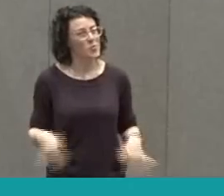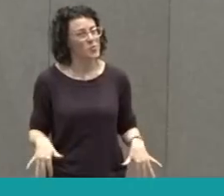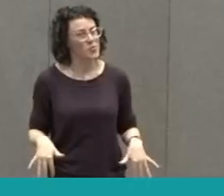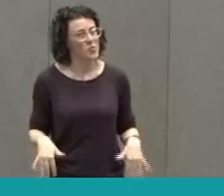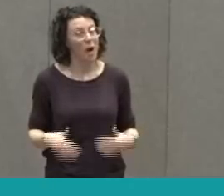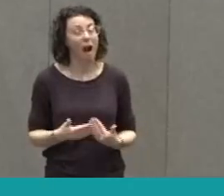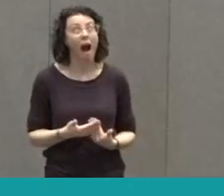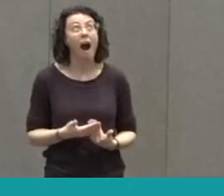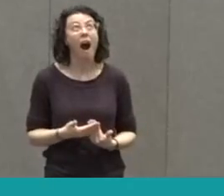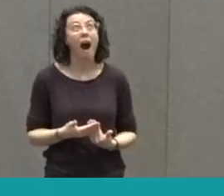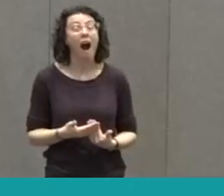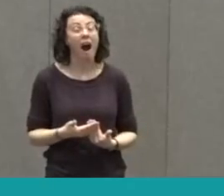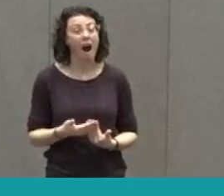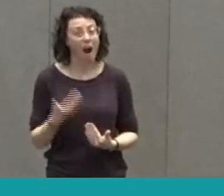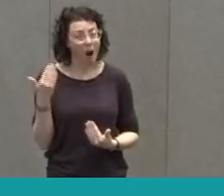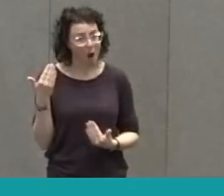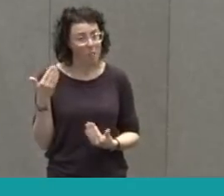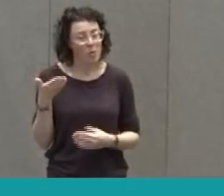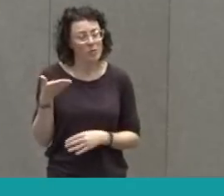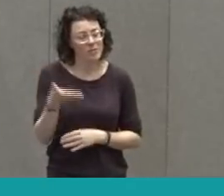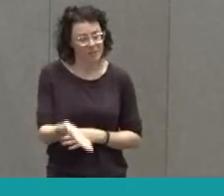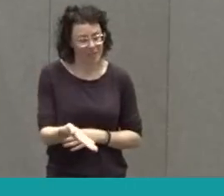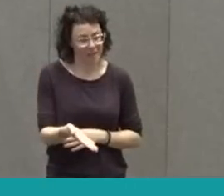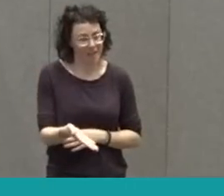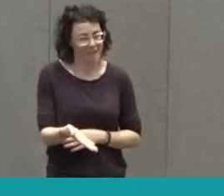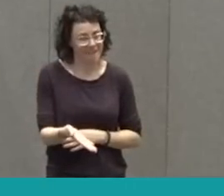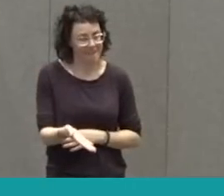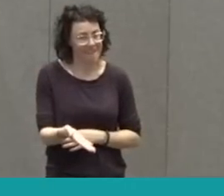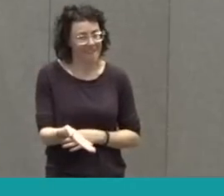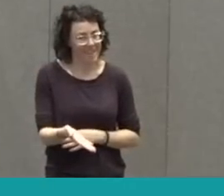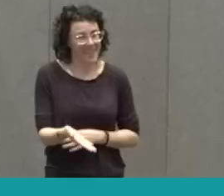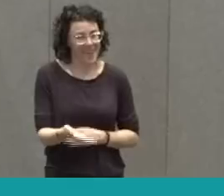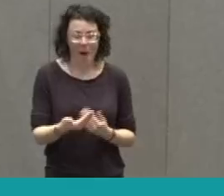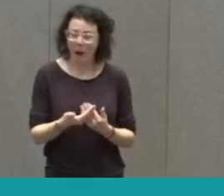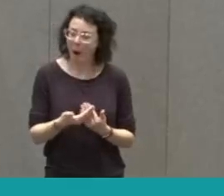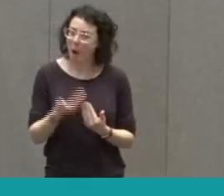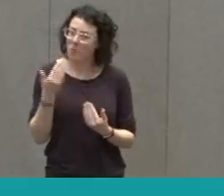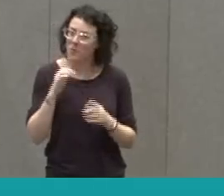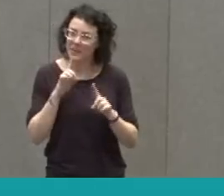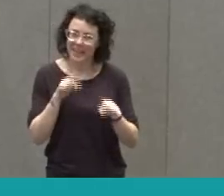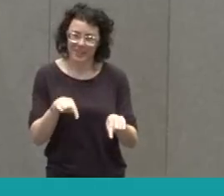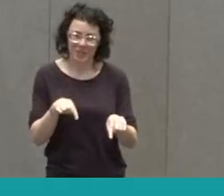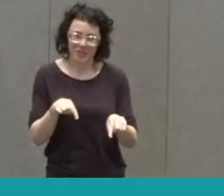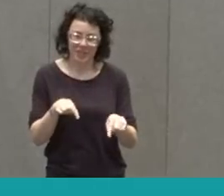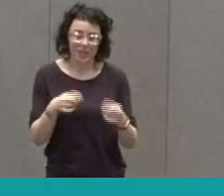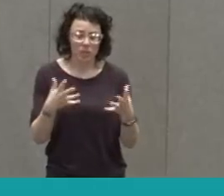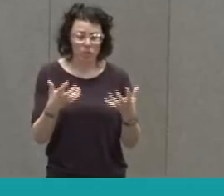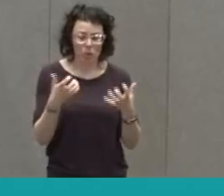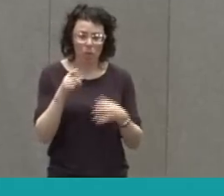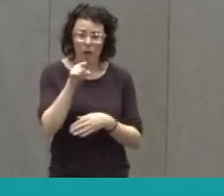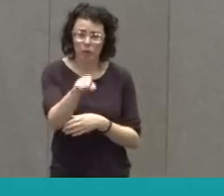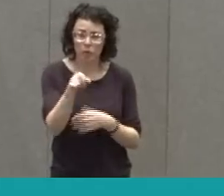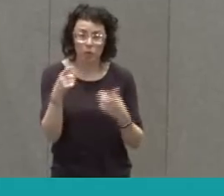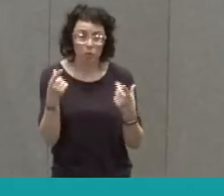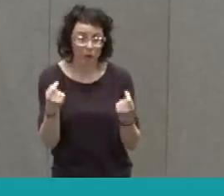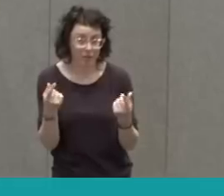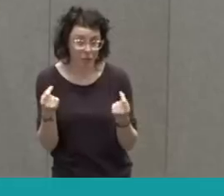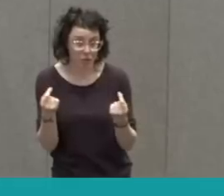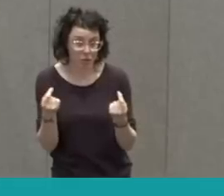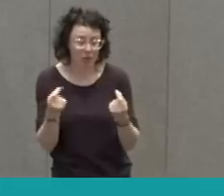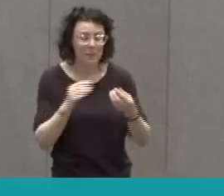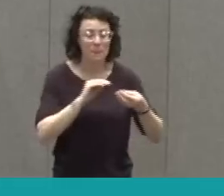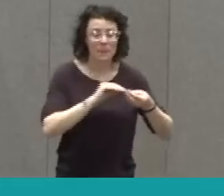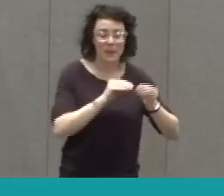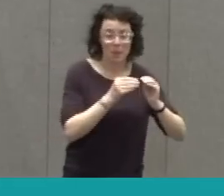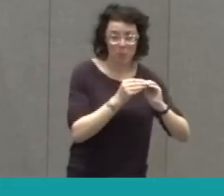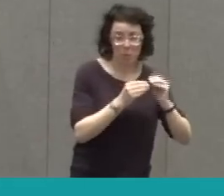I would like to leave you with, is I would like you to attempt both number 1 and number 2. Number 1, I've